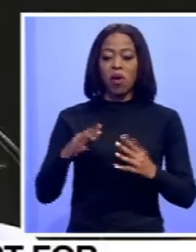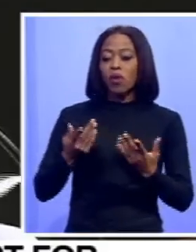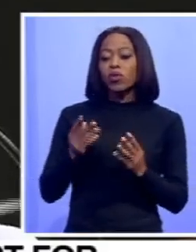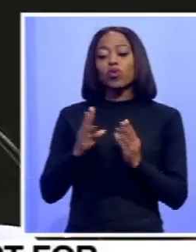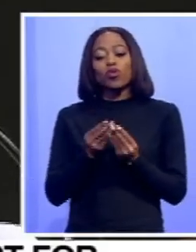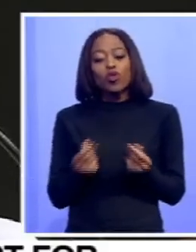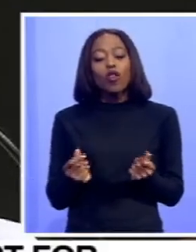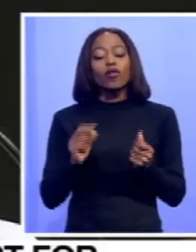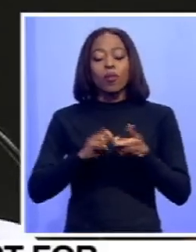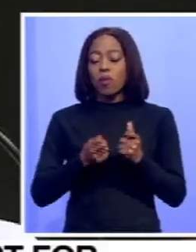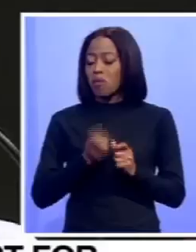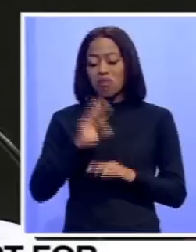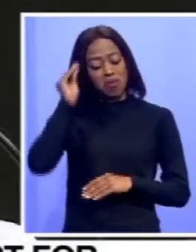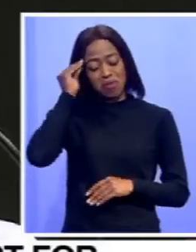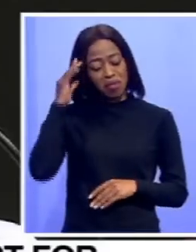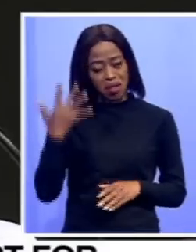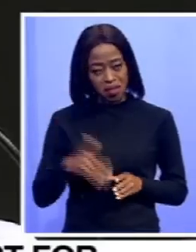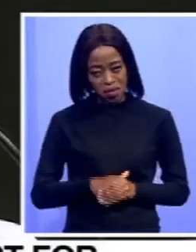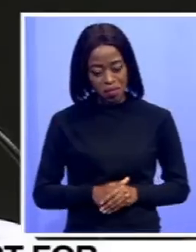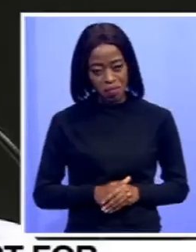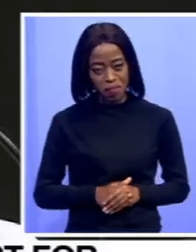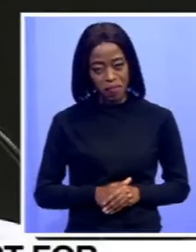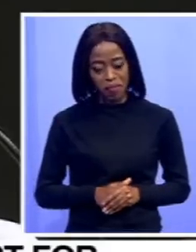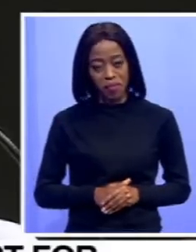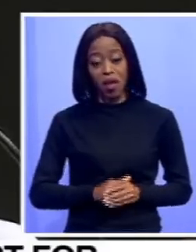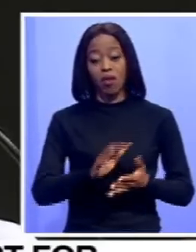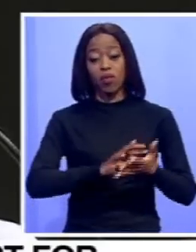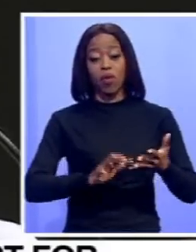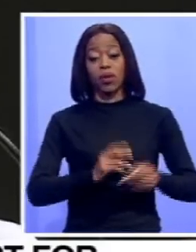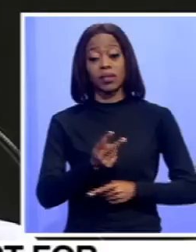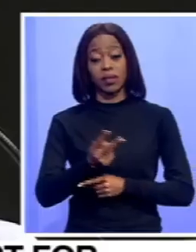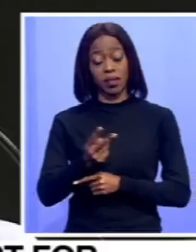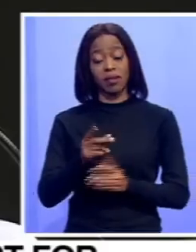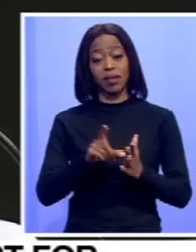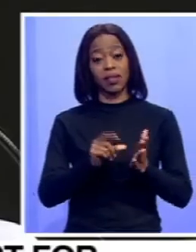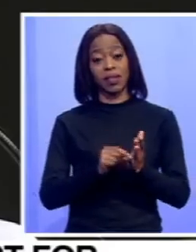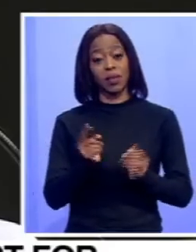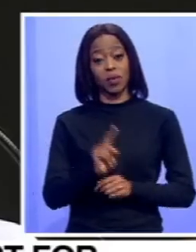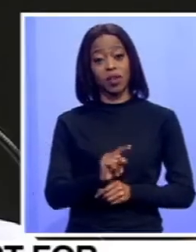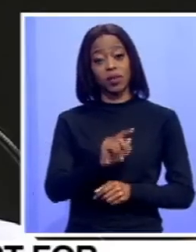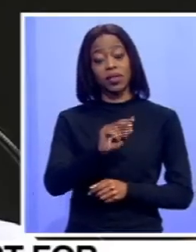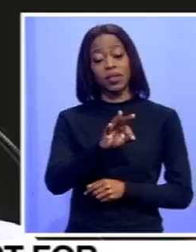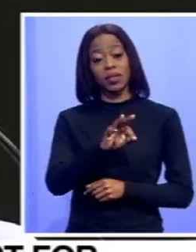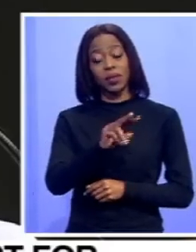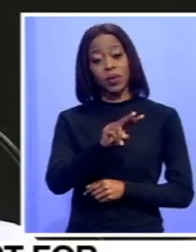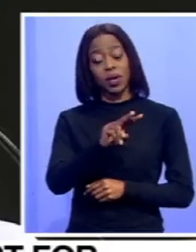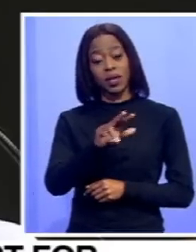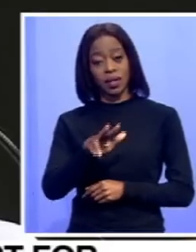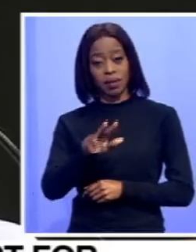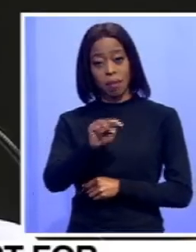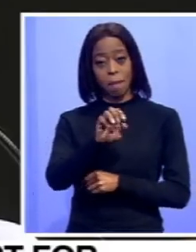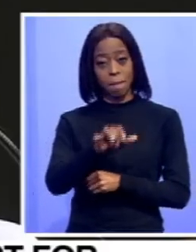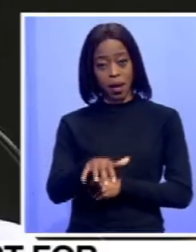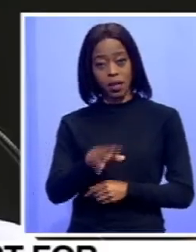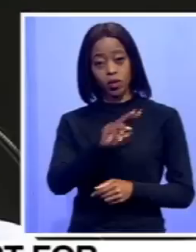this matter. Sub 33. Second statement in the docket was dated 28 May 2019, which was